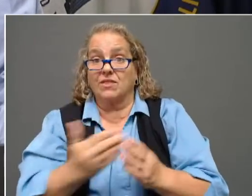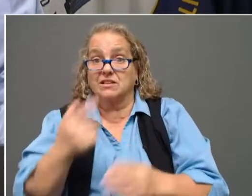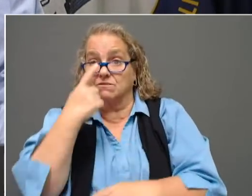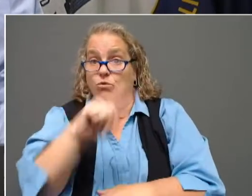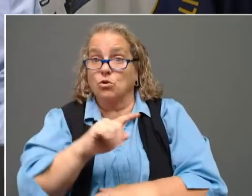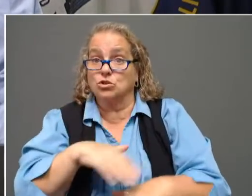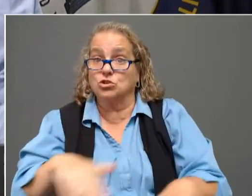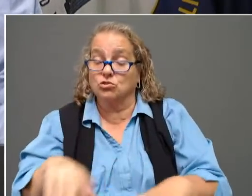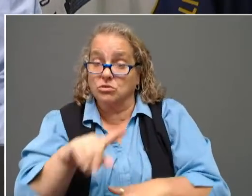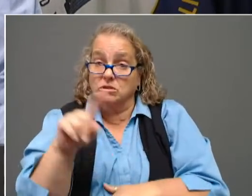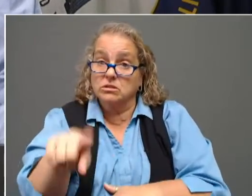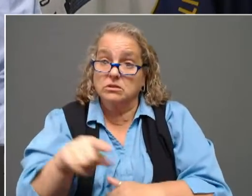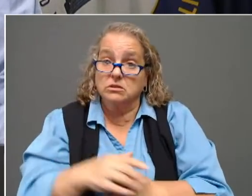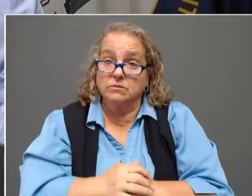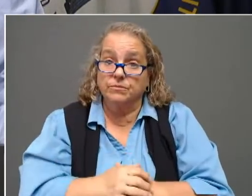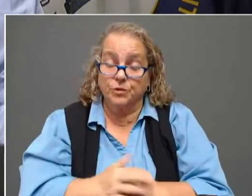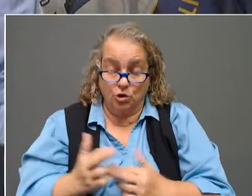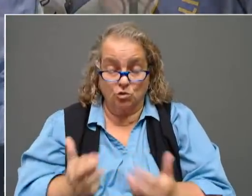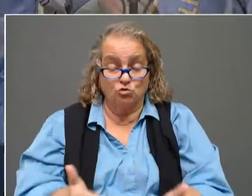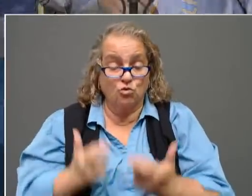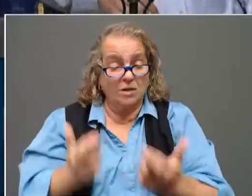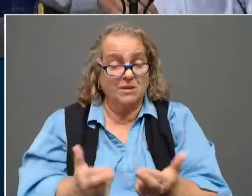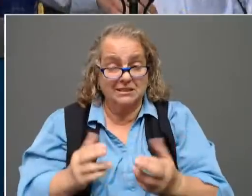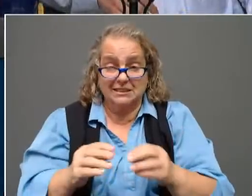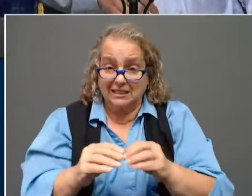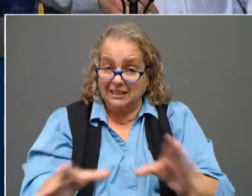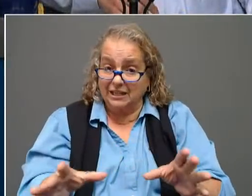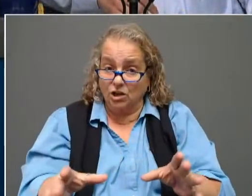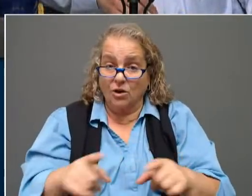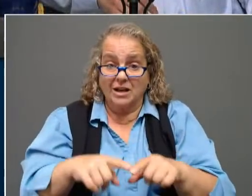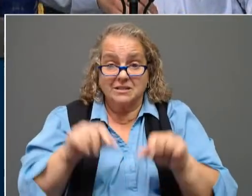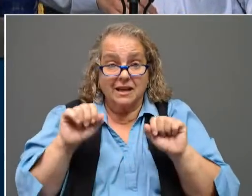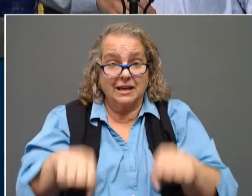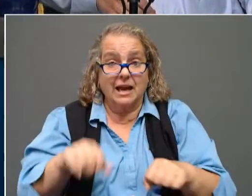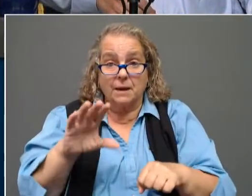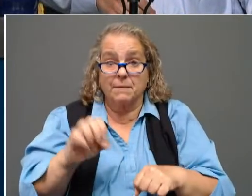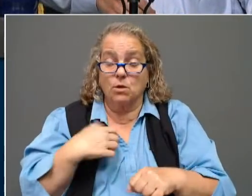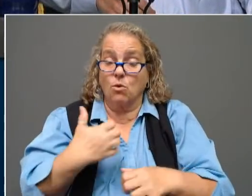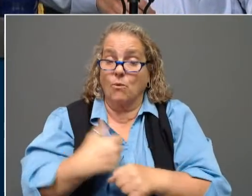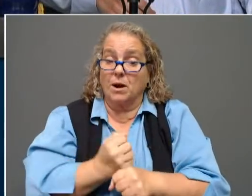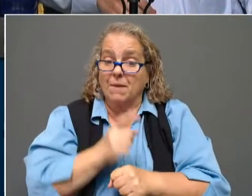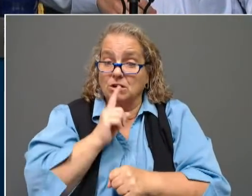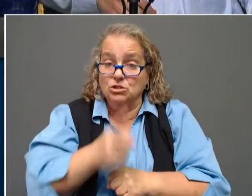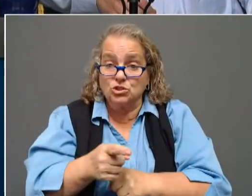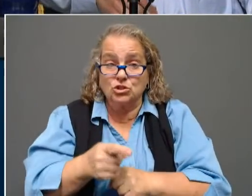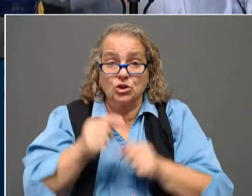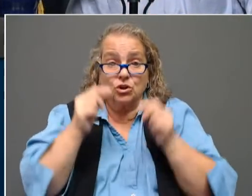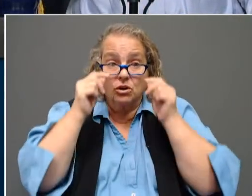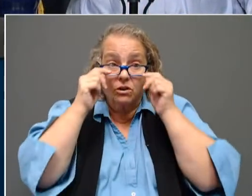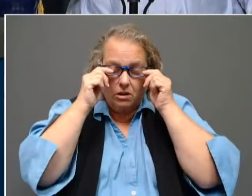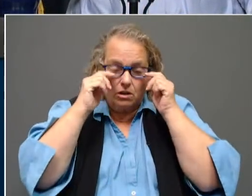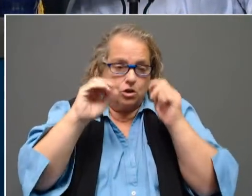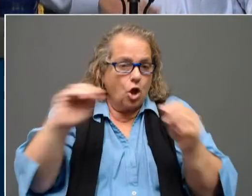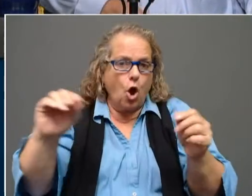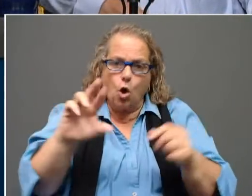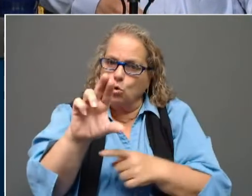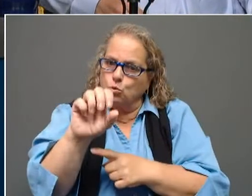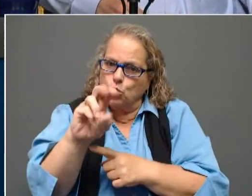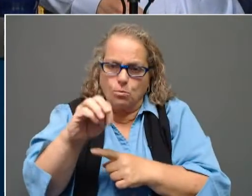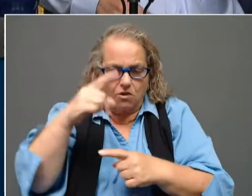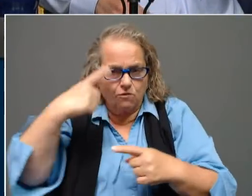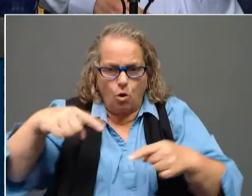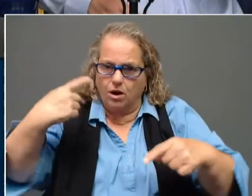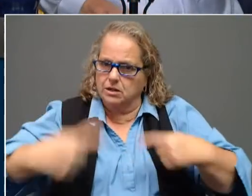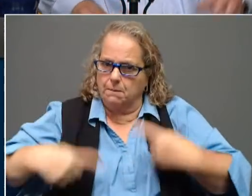recommendations are as clear as they can be. We wanted to make sure that there was no room for debate in what we as the